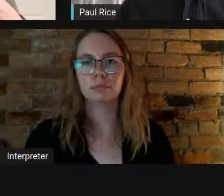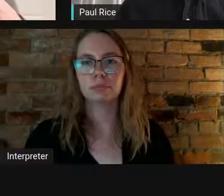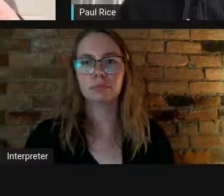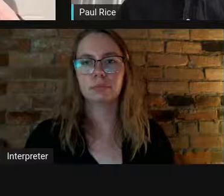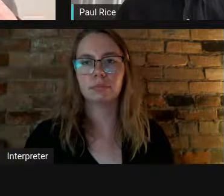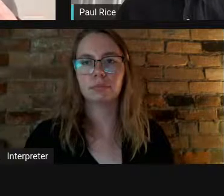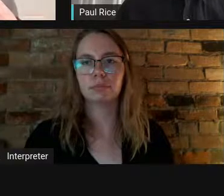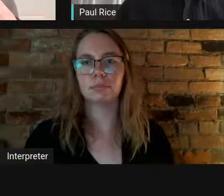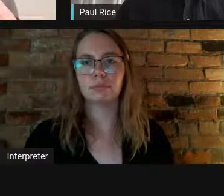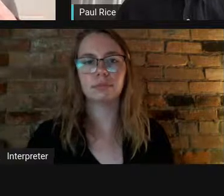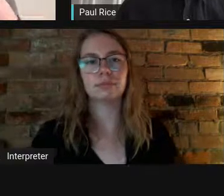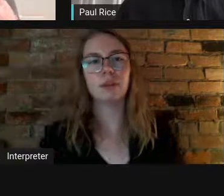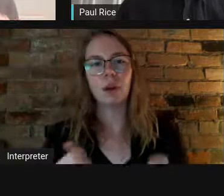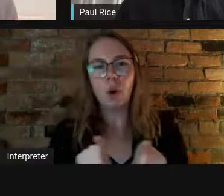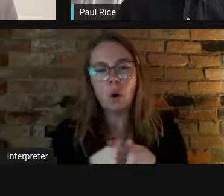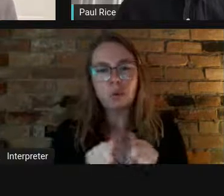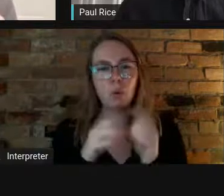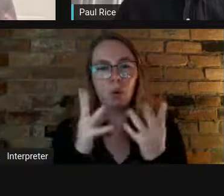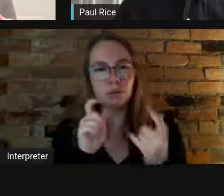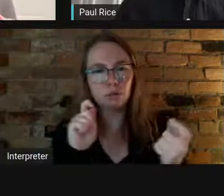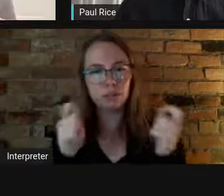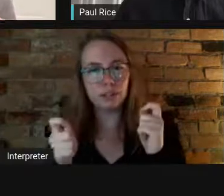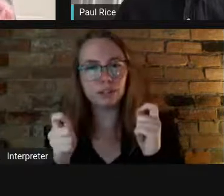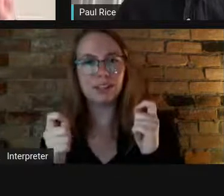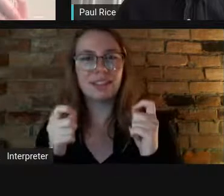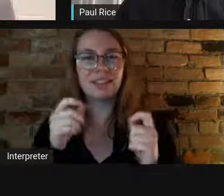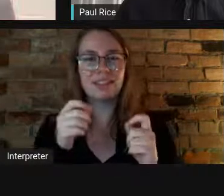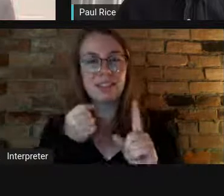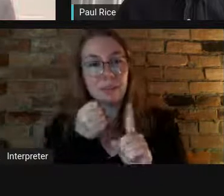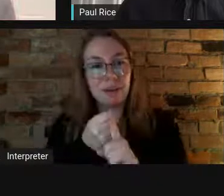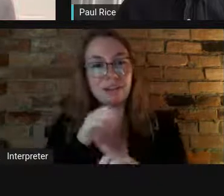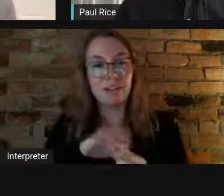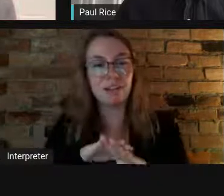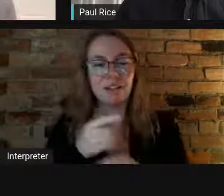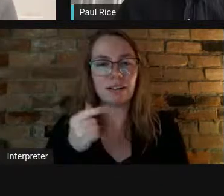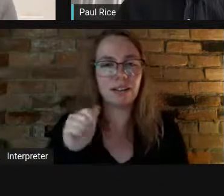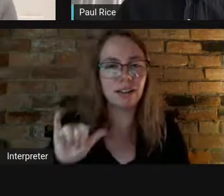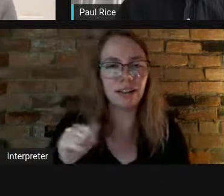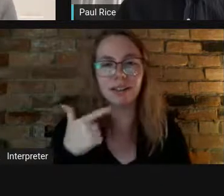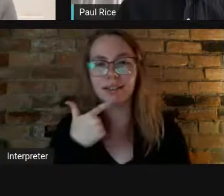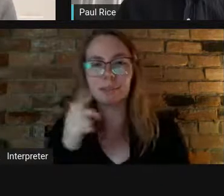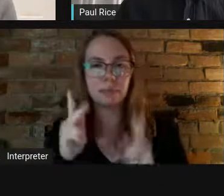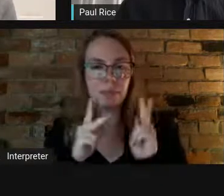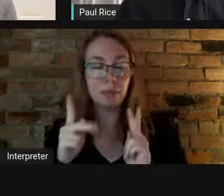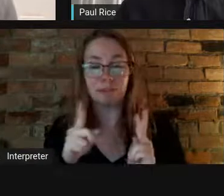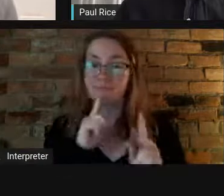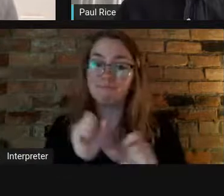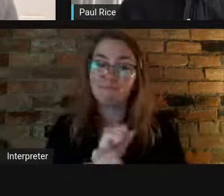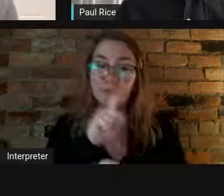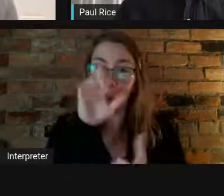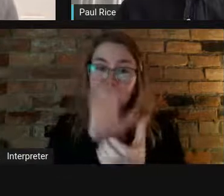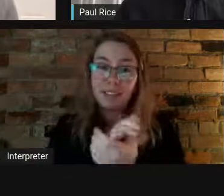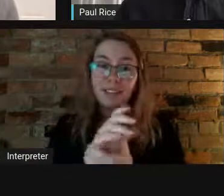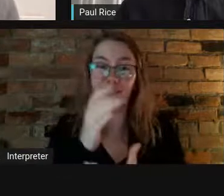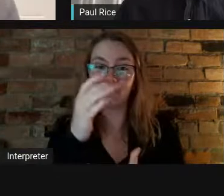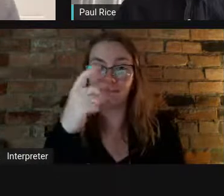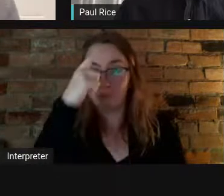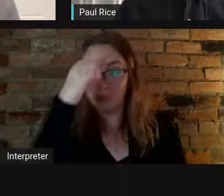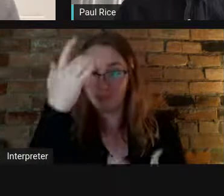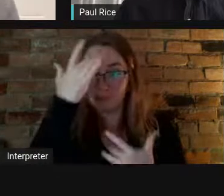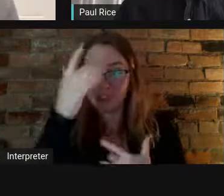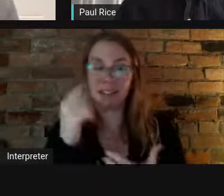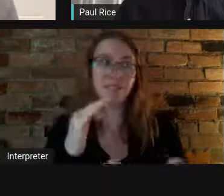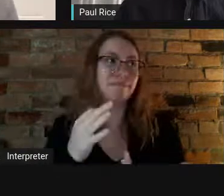It was, they really believed they were mentally ill. And it's understandable if you're, you know, if you're 15 years old and you go to a